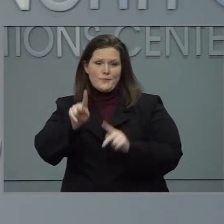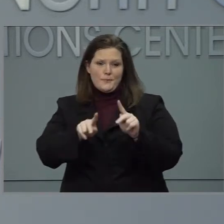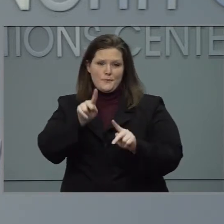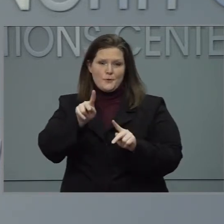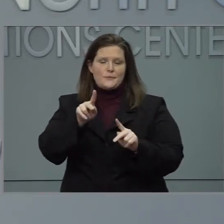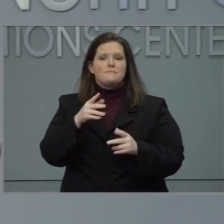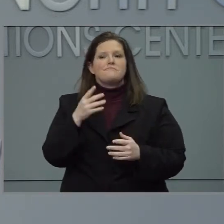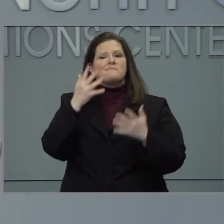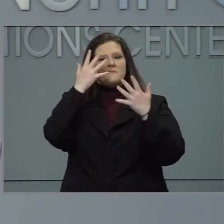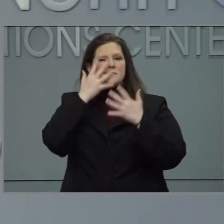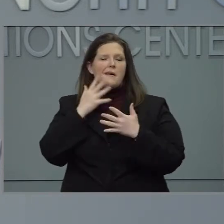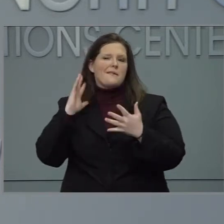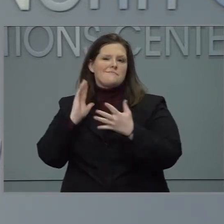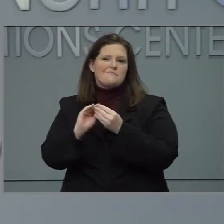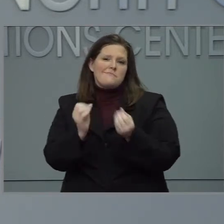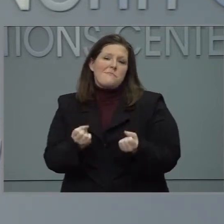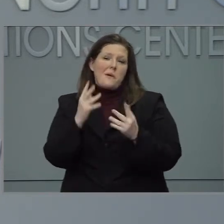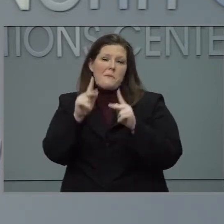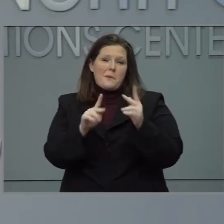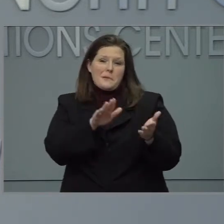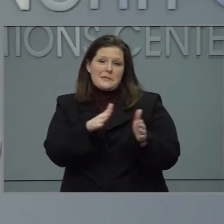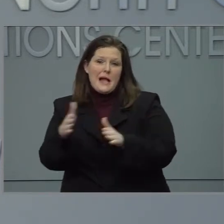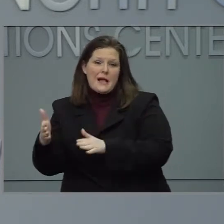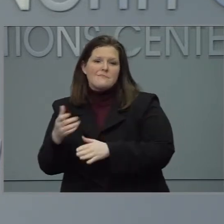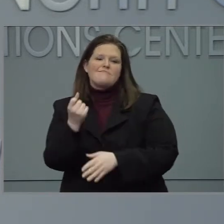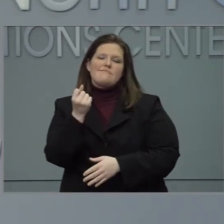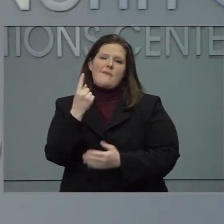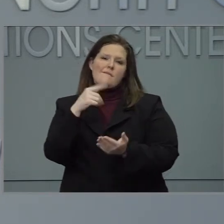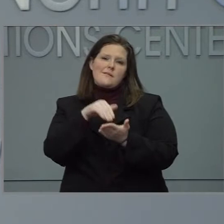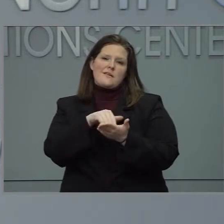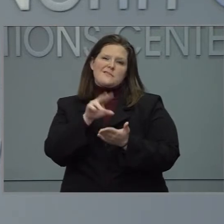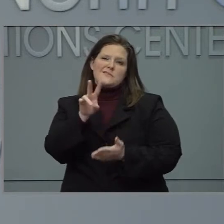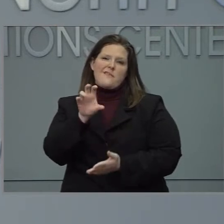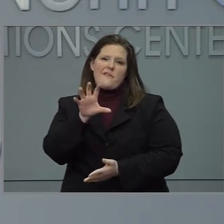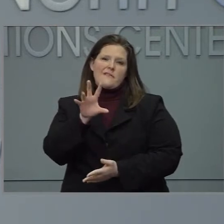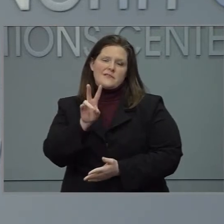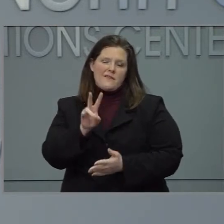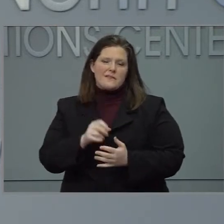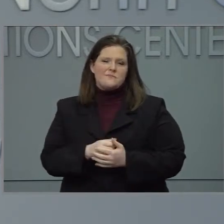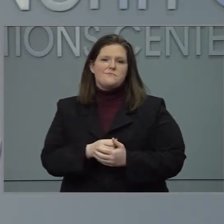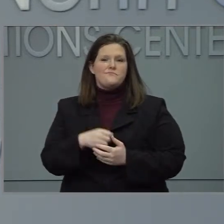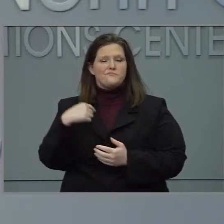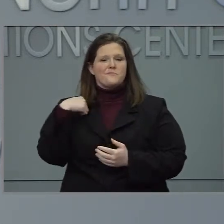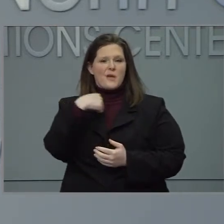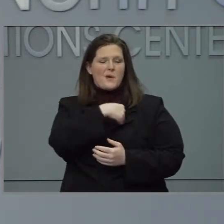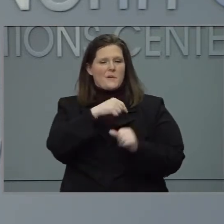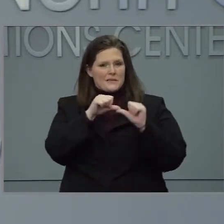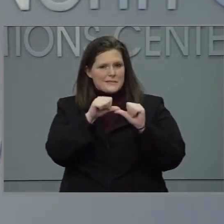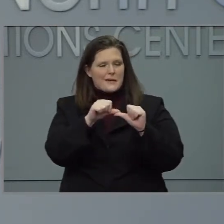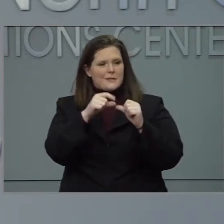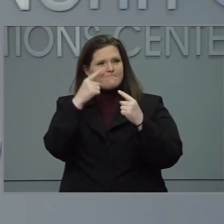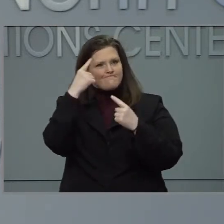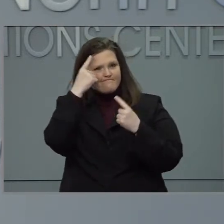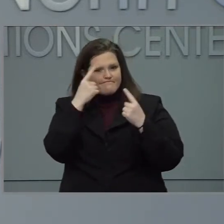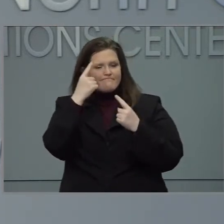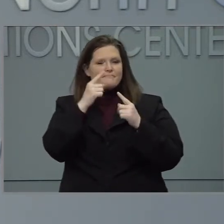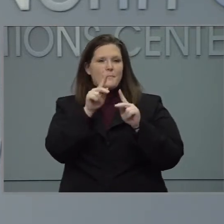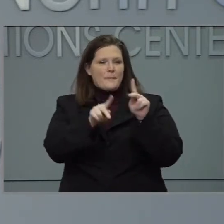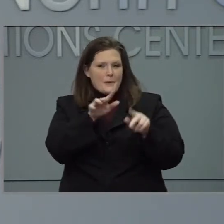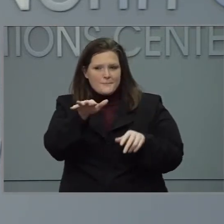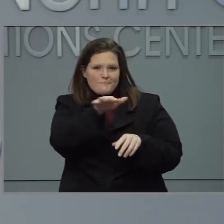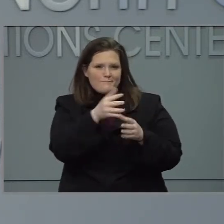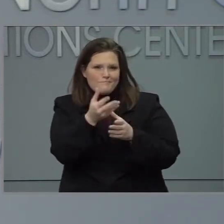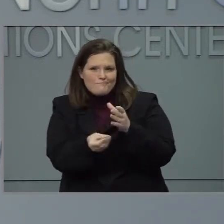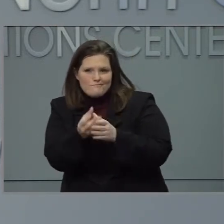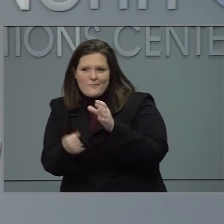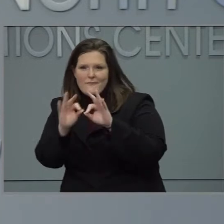11,757 people who've died. We continue to send our prayers to those who've lost loved ones and those who are battling this